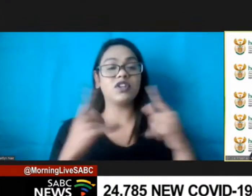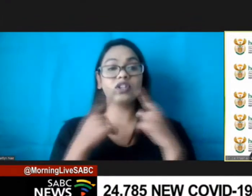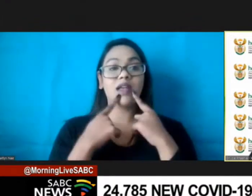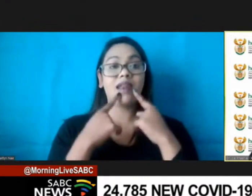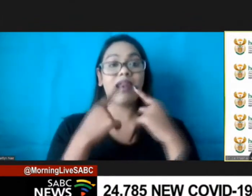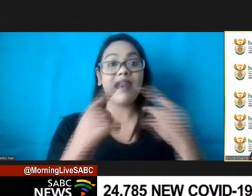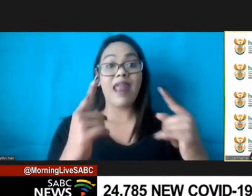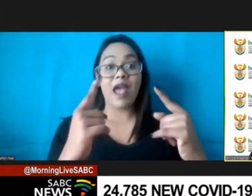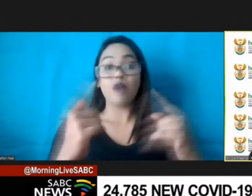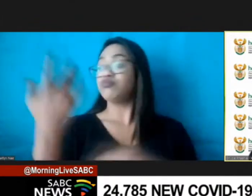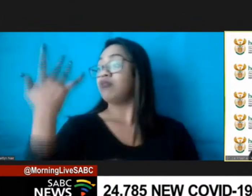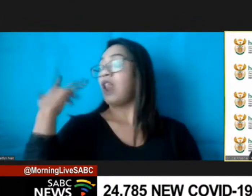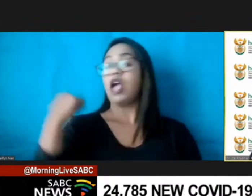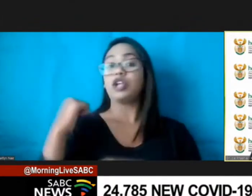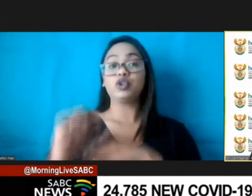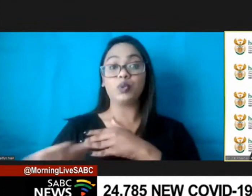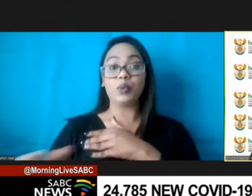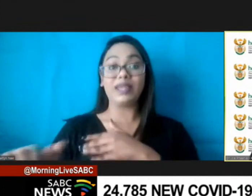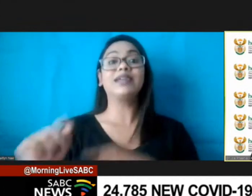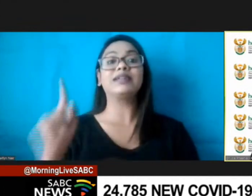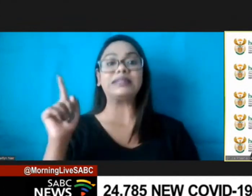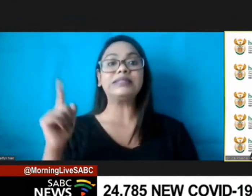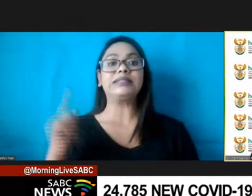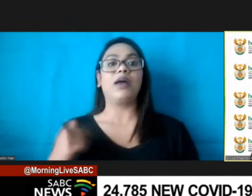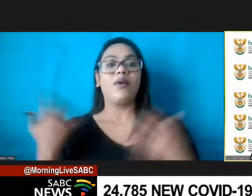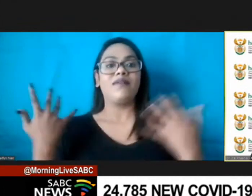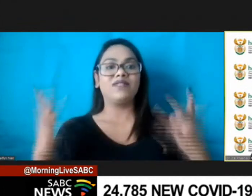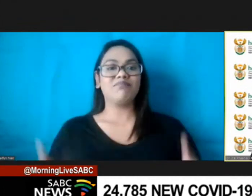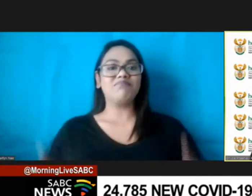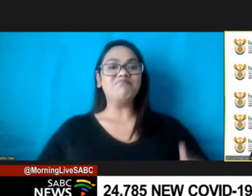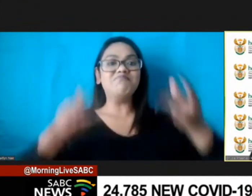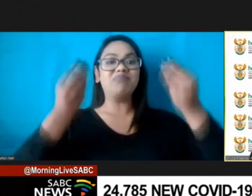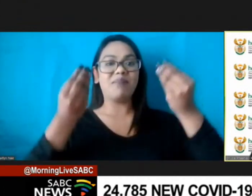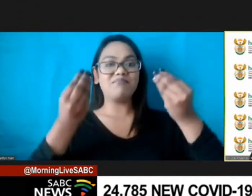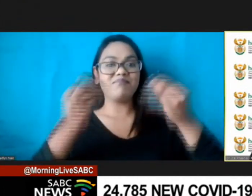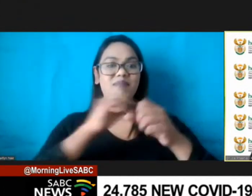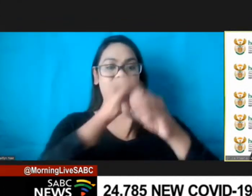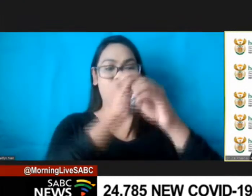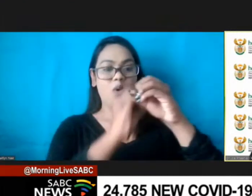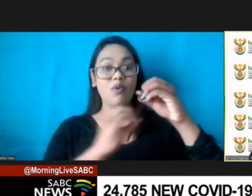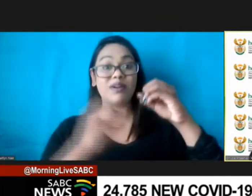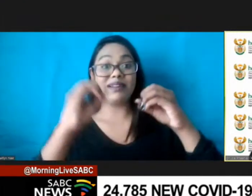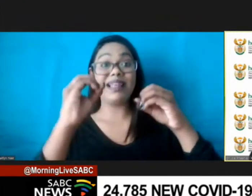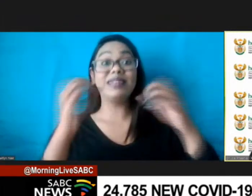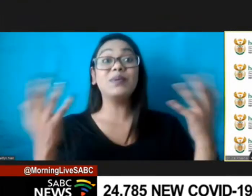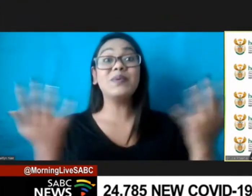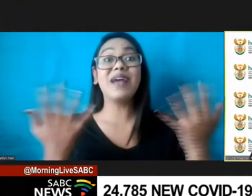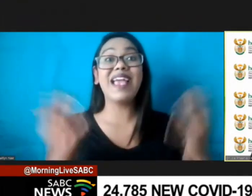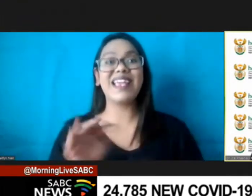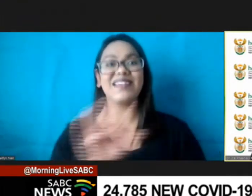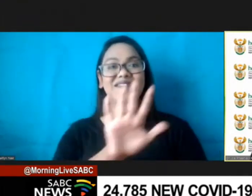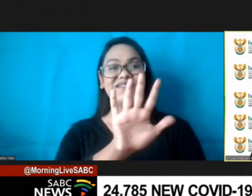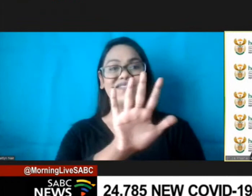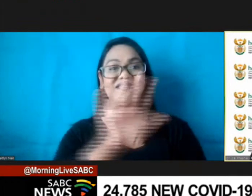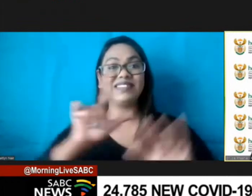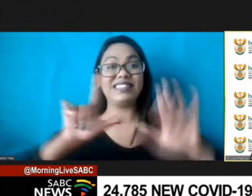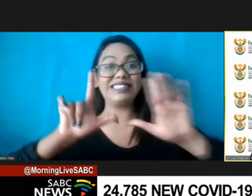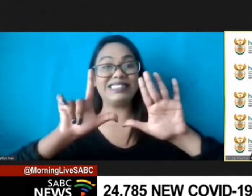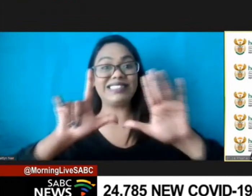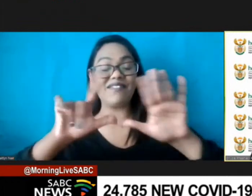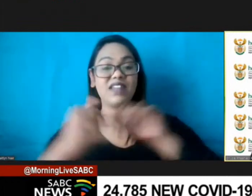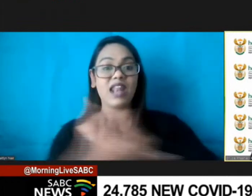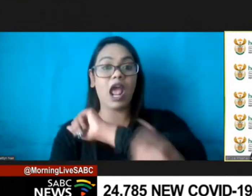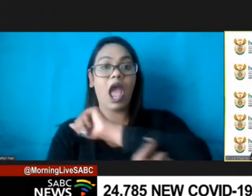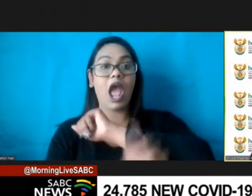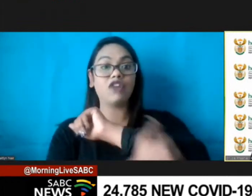Health Organization in over 57 countries. And today, as we speak to you, the